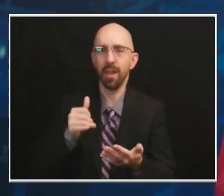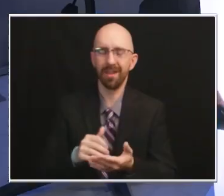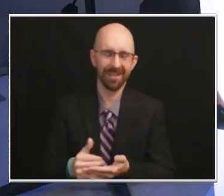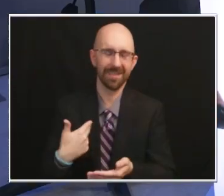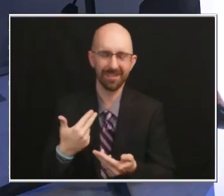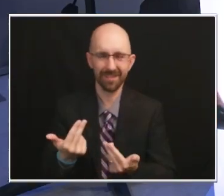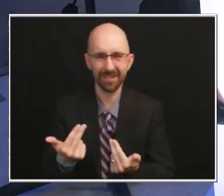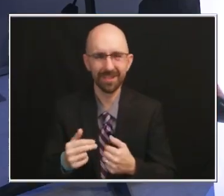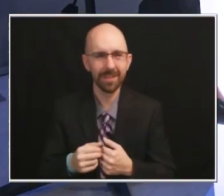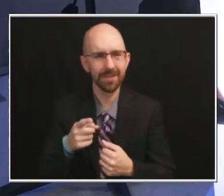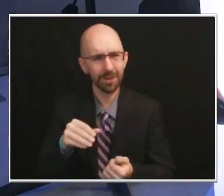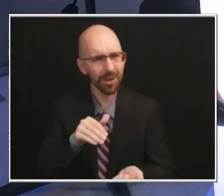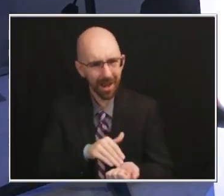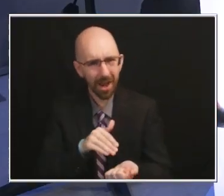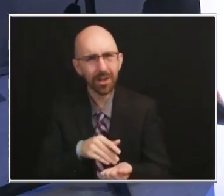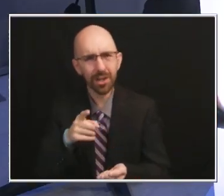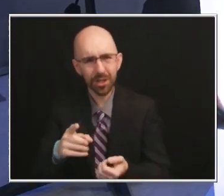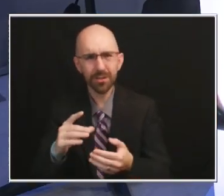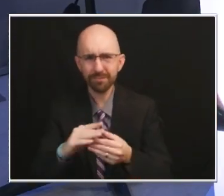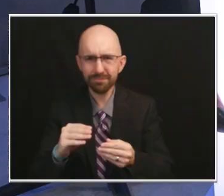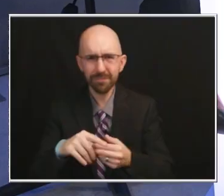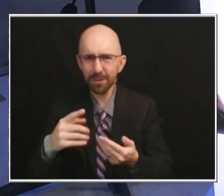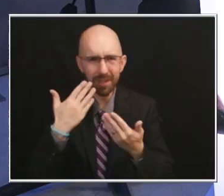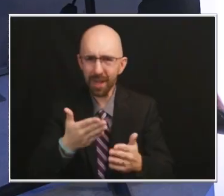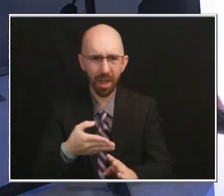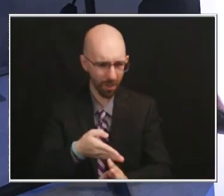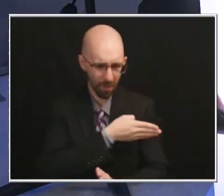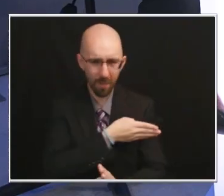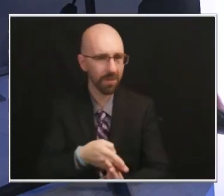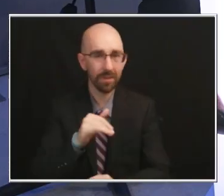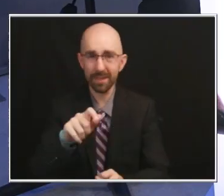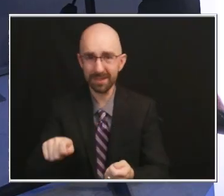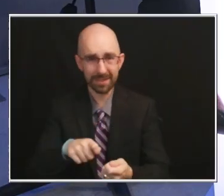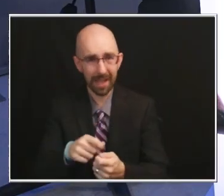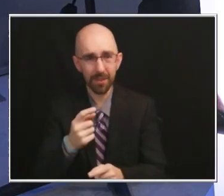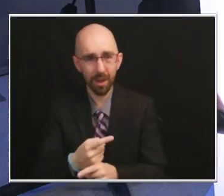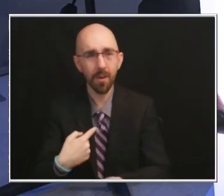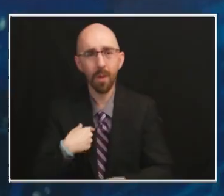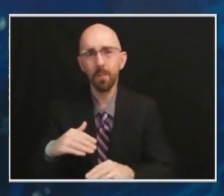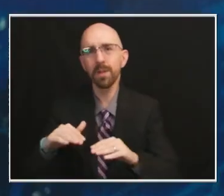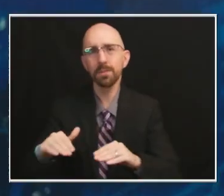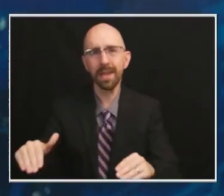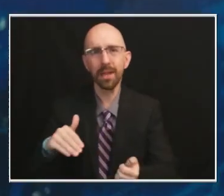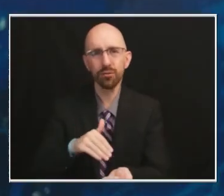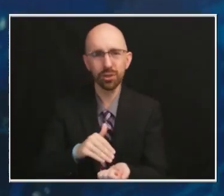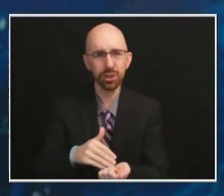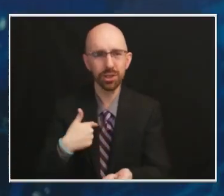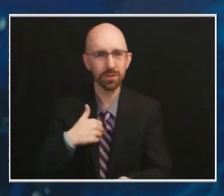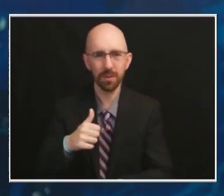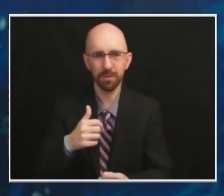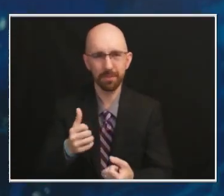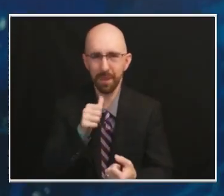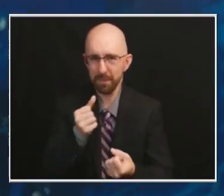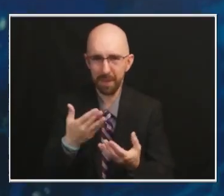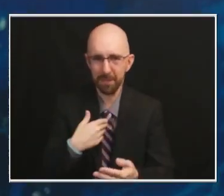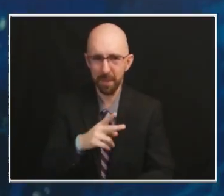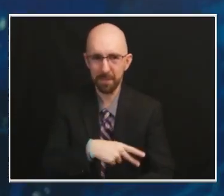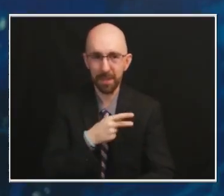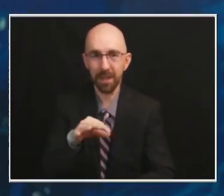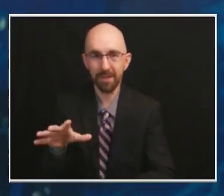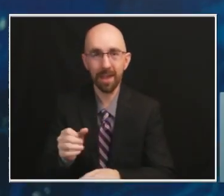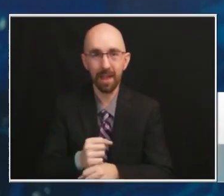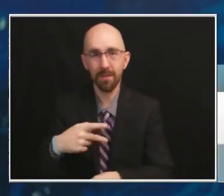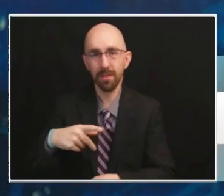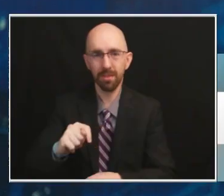a doctor, and you were saying you didn't know it existed. That is exactly right. Well, I'm a pediatrician, so not many of my patients, if they get physical therapy, it's